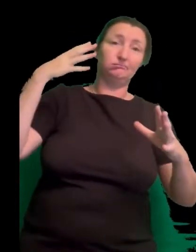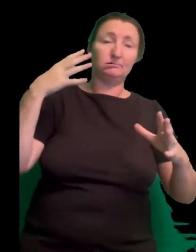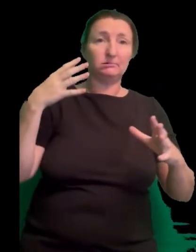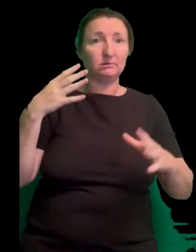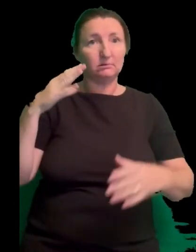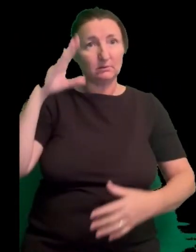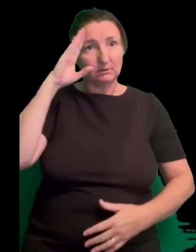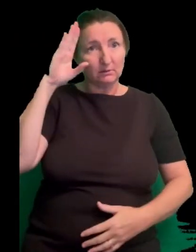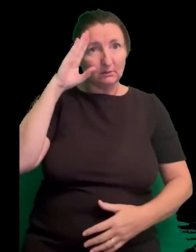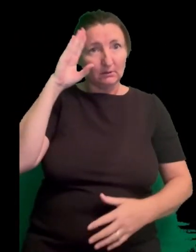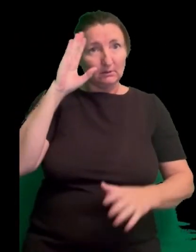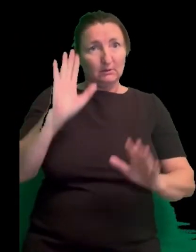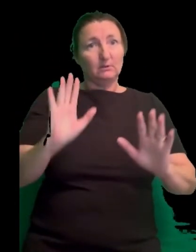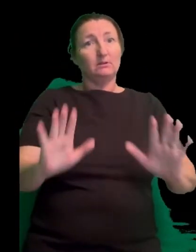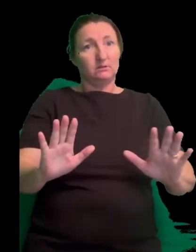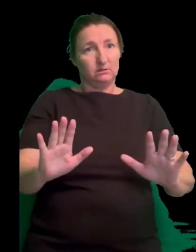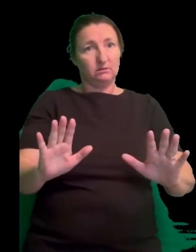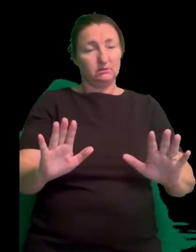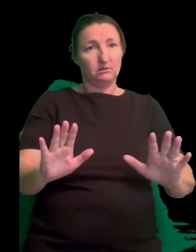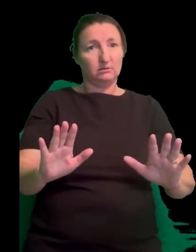out.